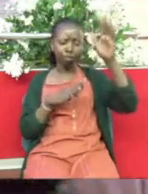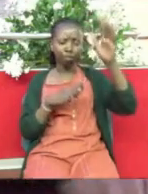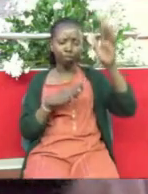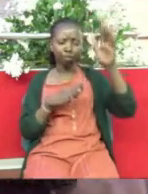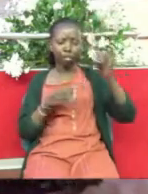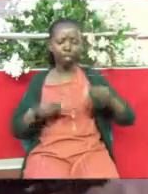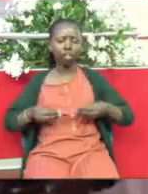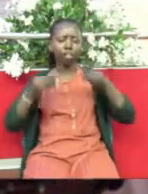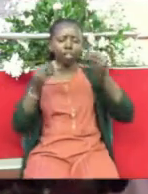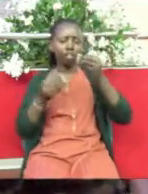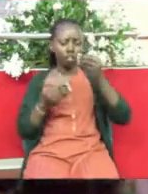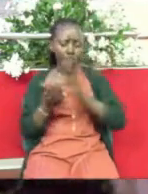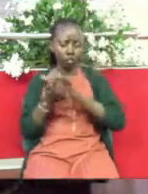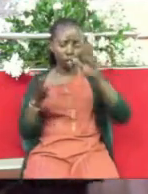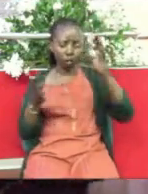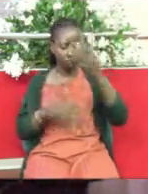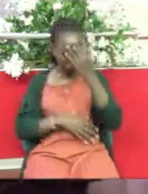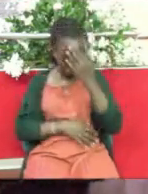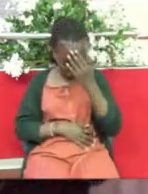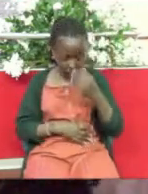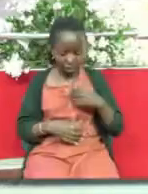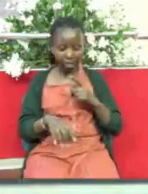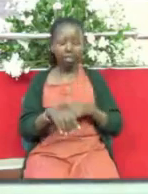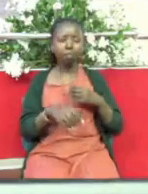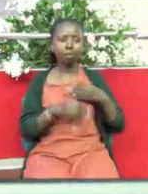receive glory and honor. As I invite the ministry